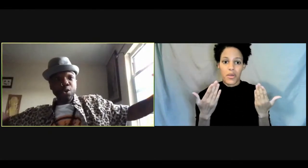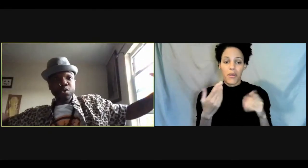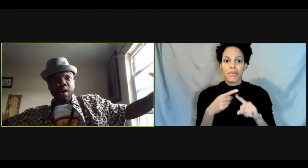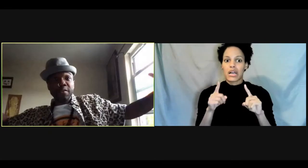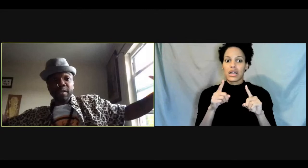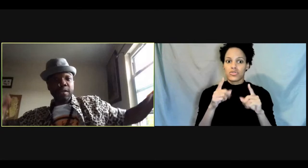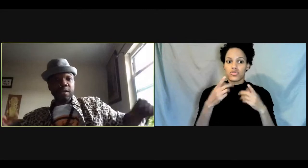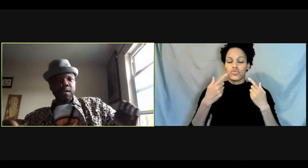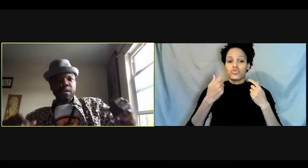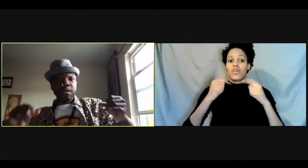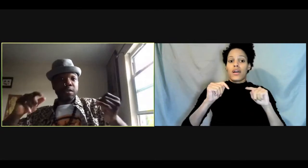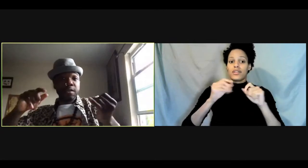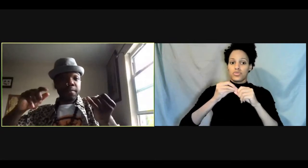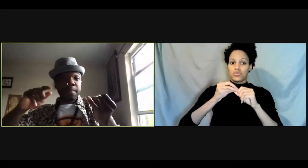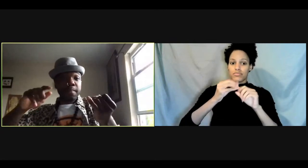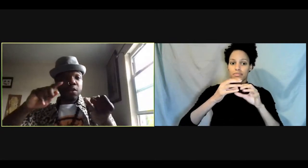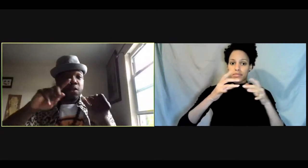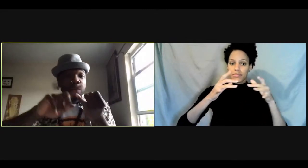culture of,